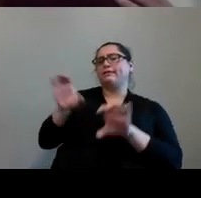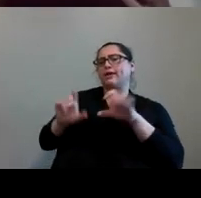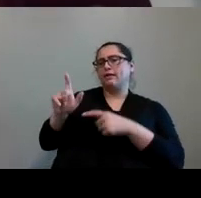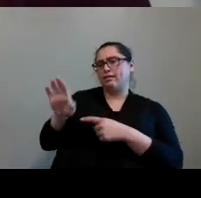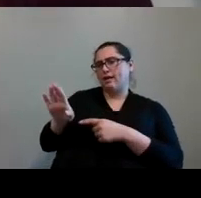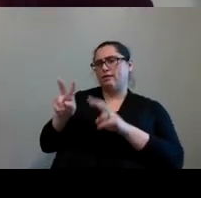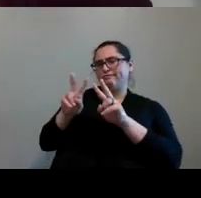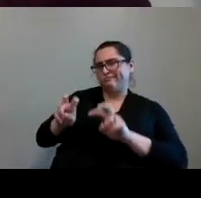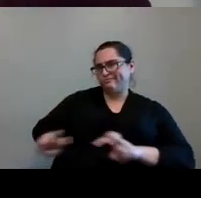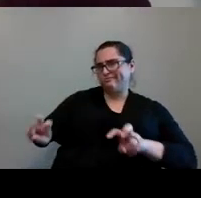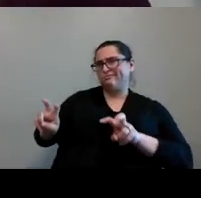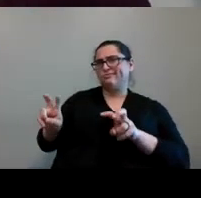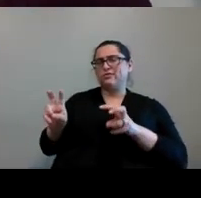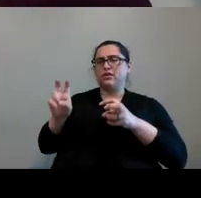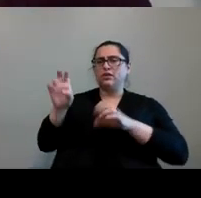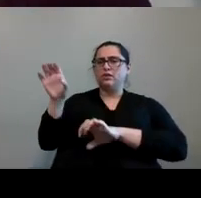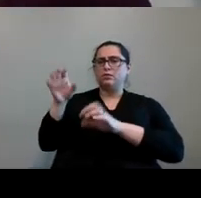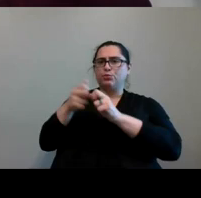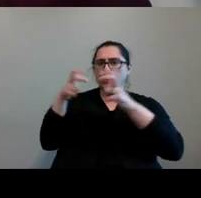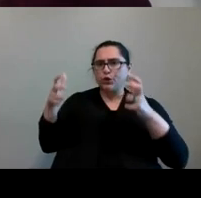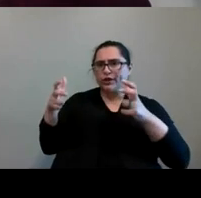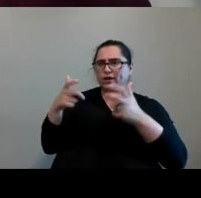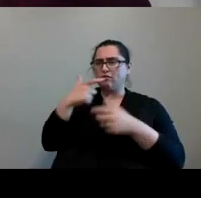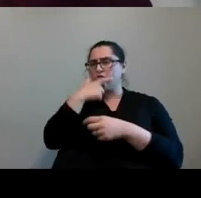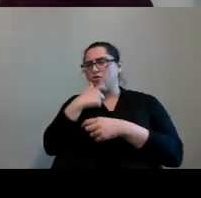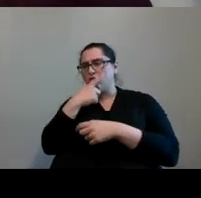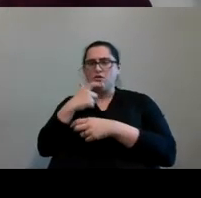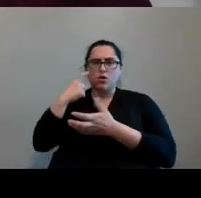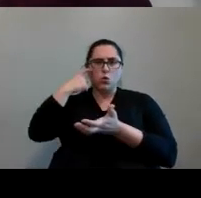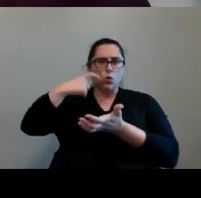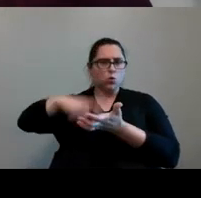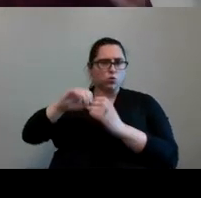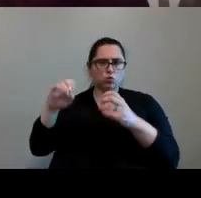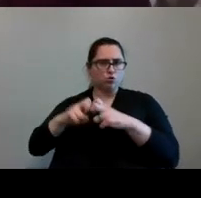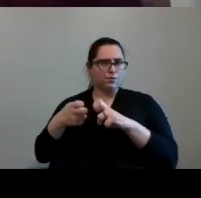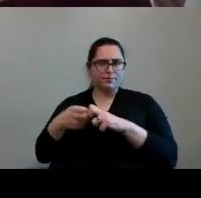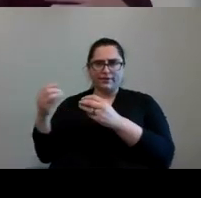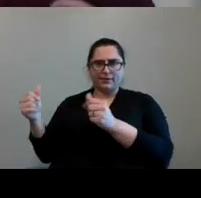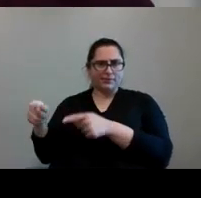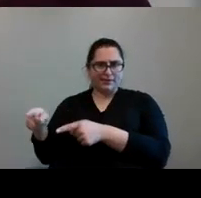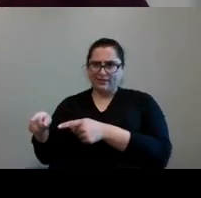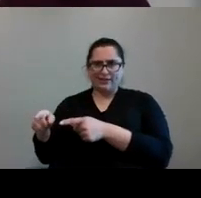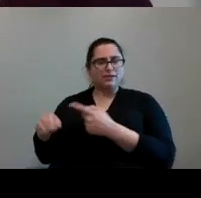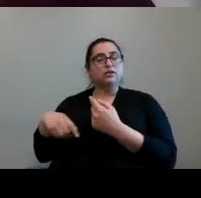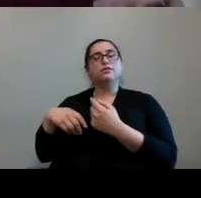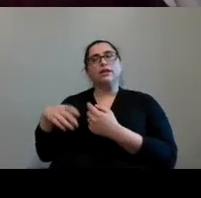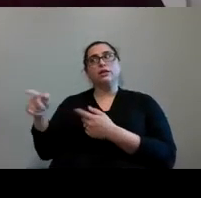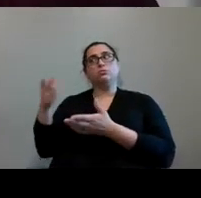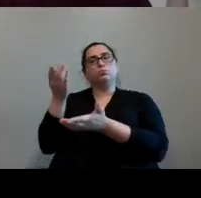with known like issues with solubility, and showed that actually, some of the variants